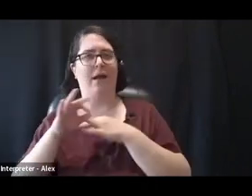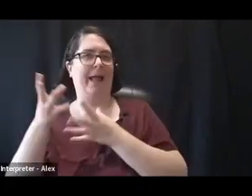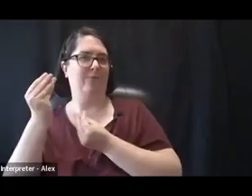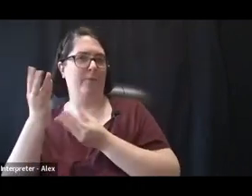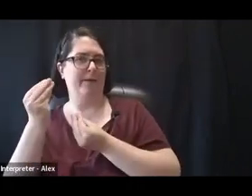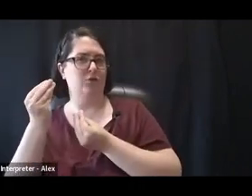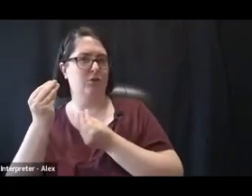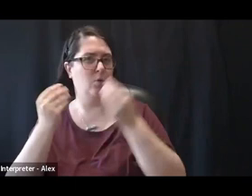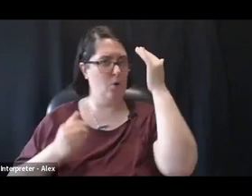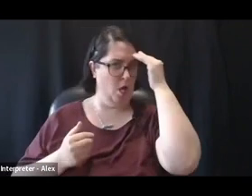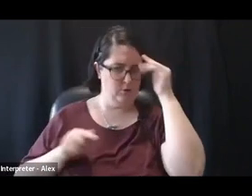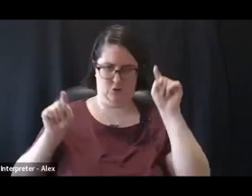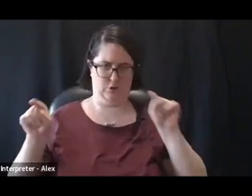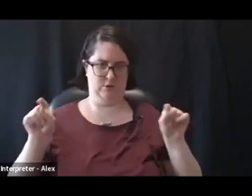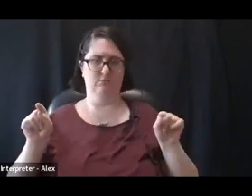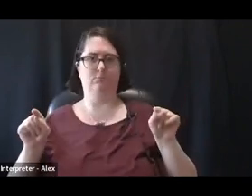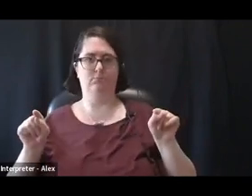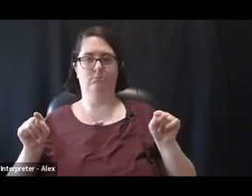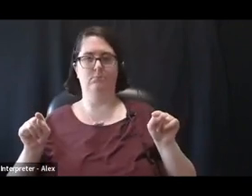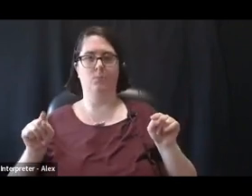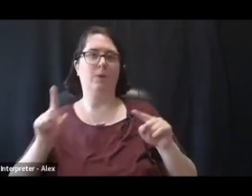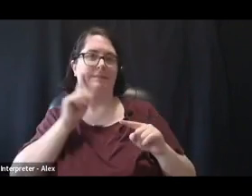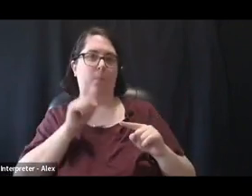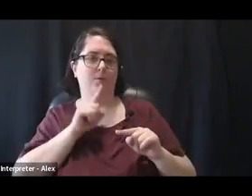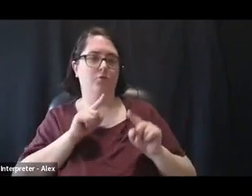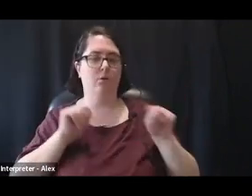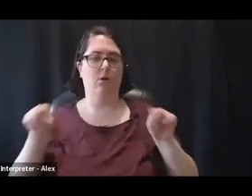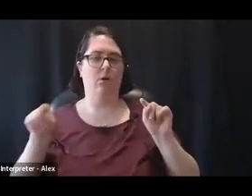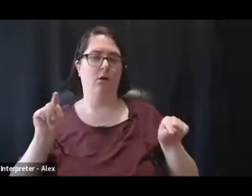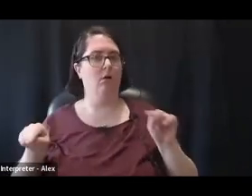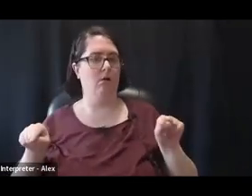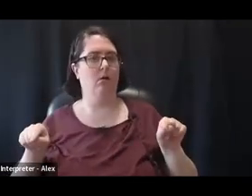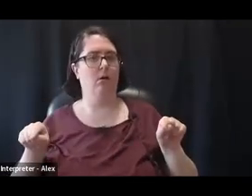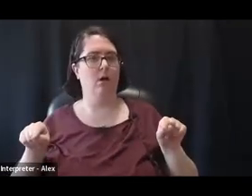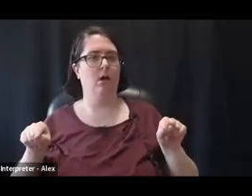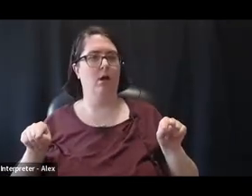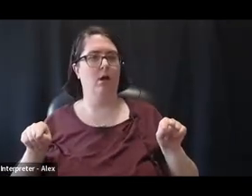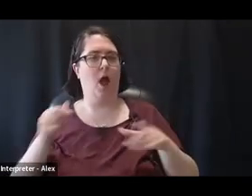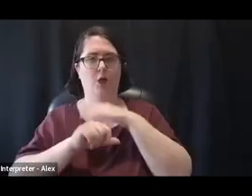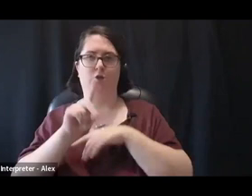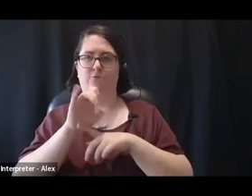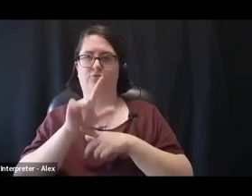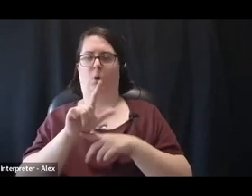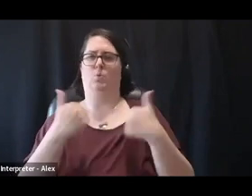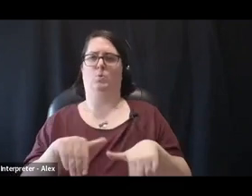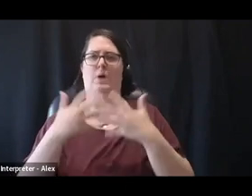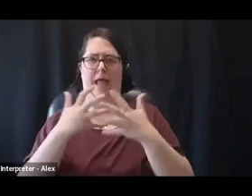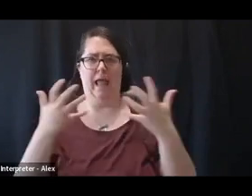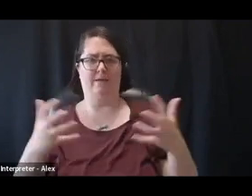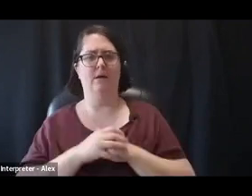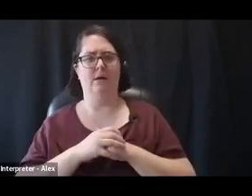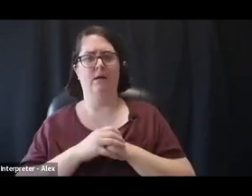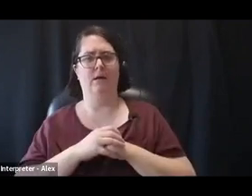and simulations of things, which I think is so much within the digital spaces right now. We're not, you